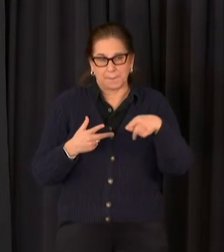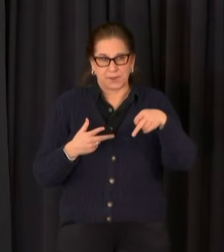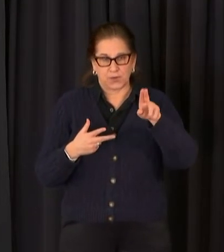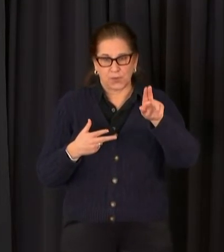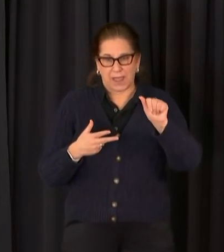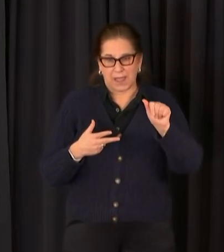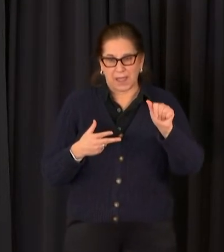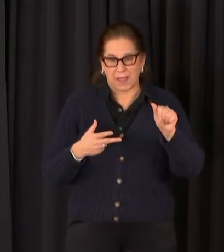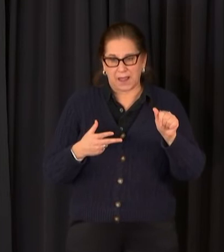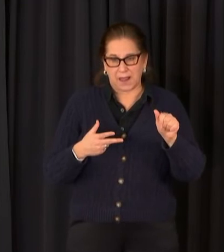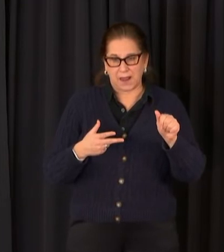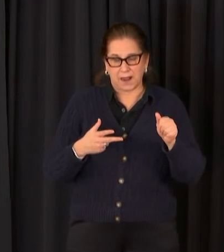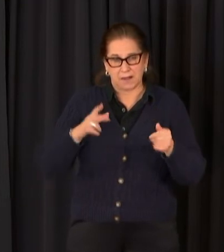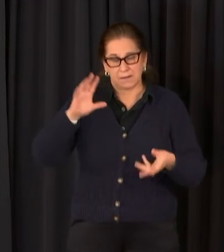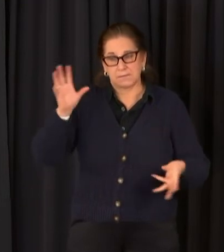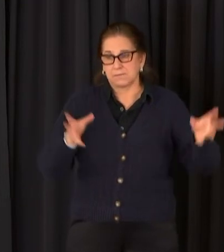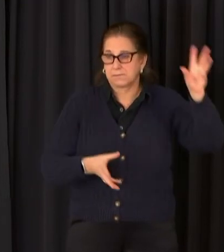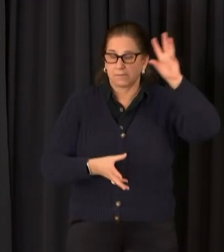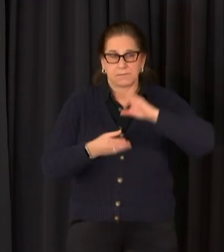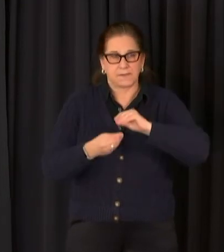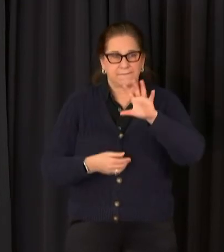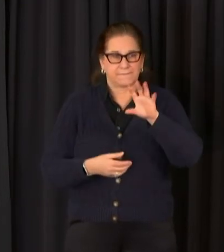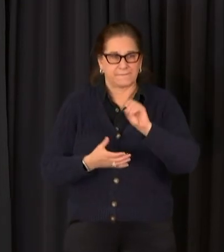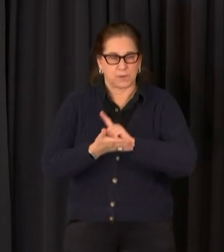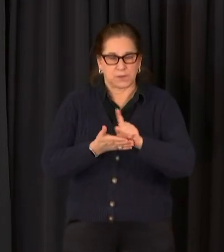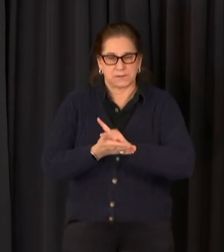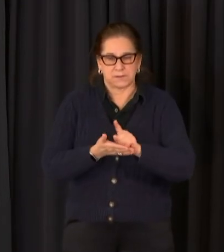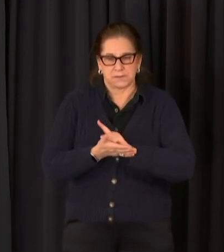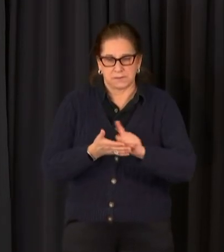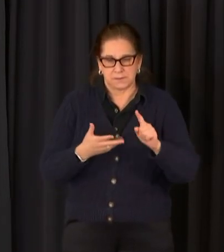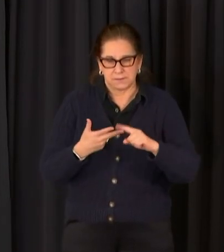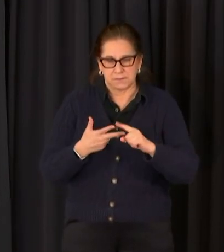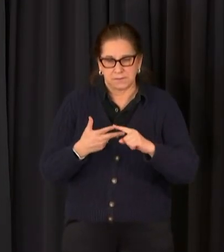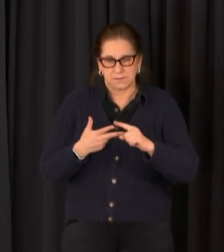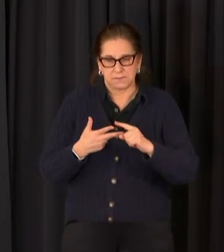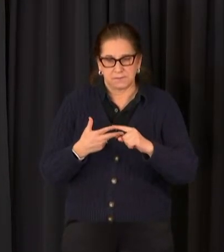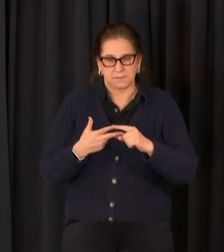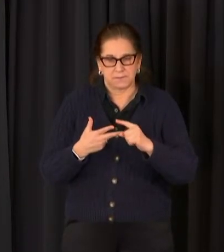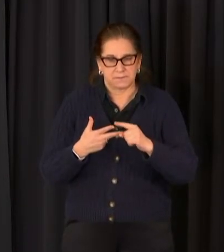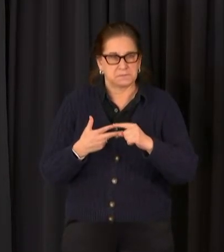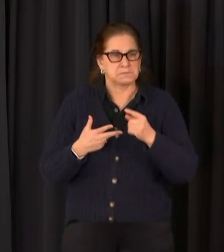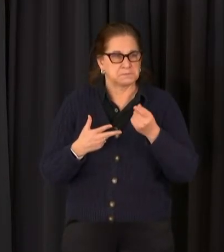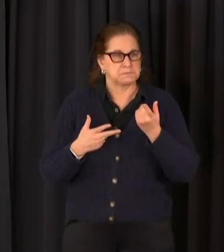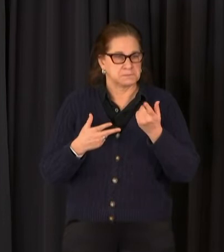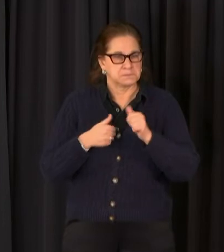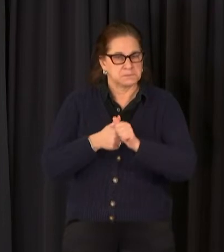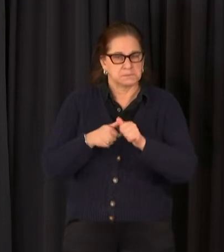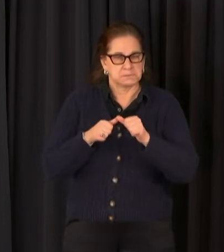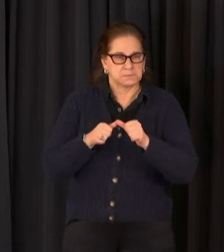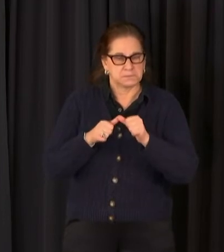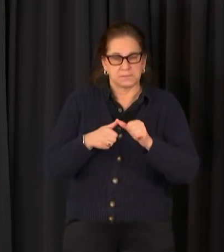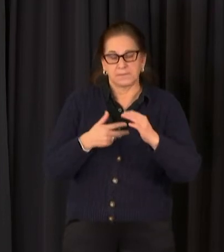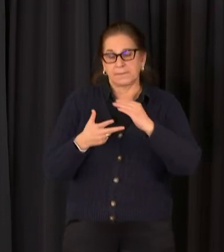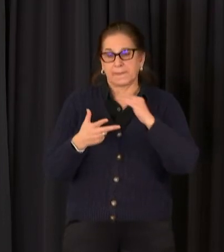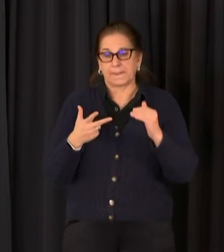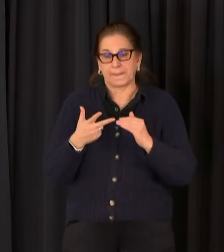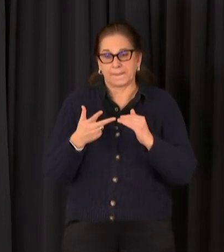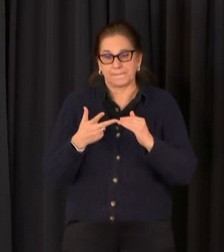of 50 weeks. We are currently making system updates as we speak. The next